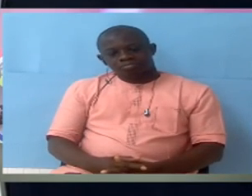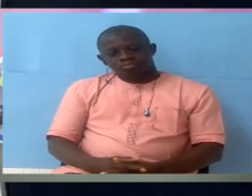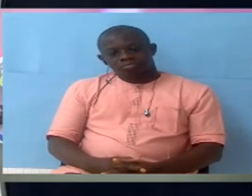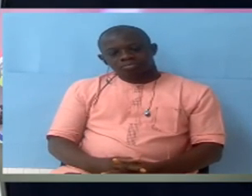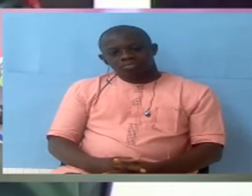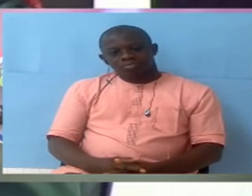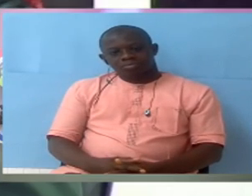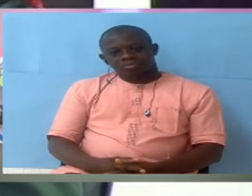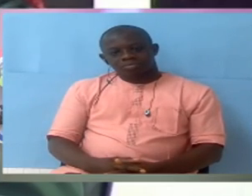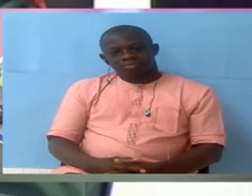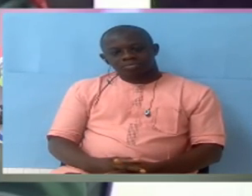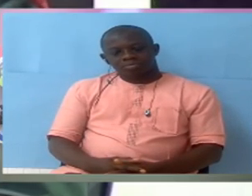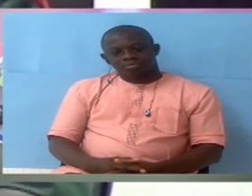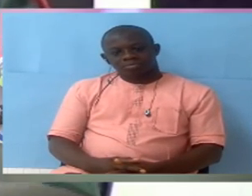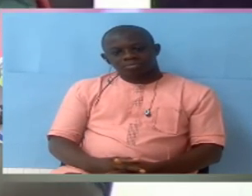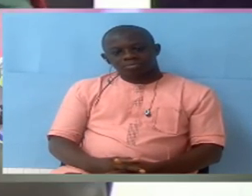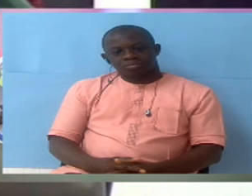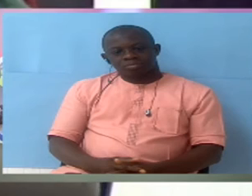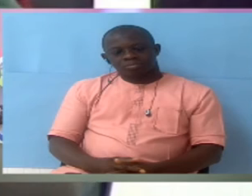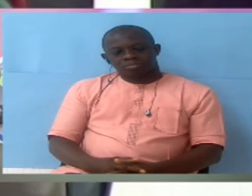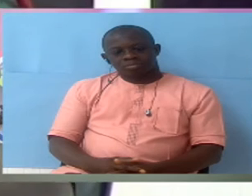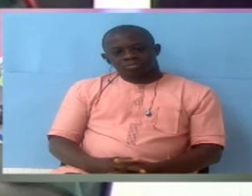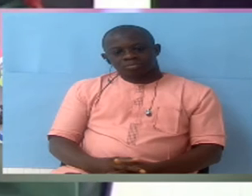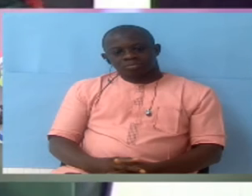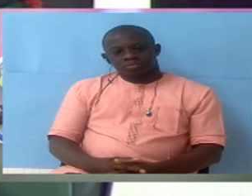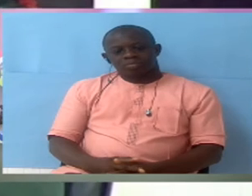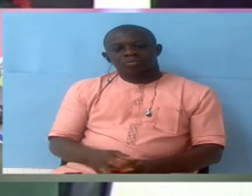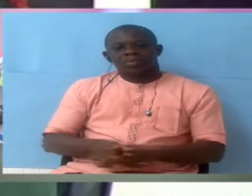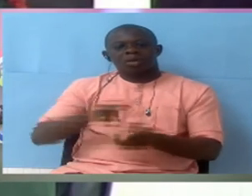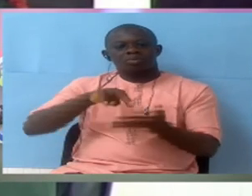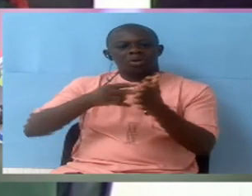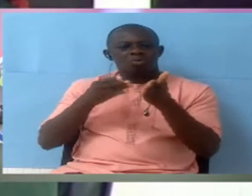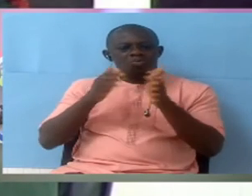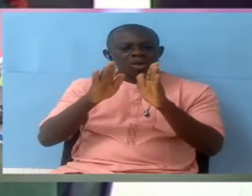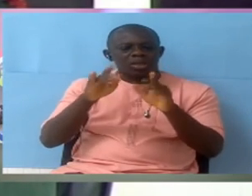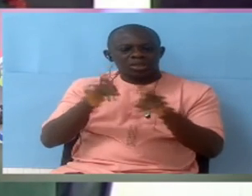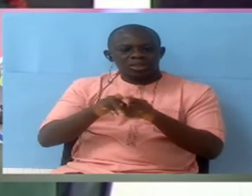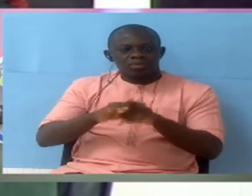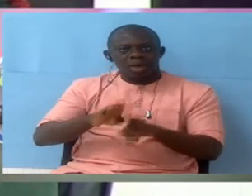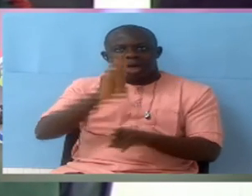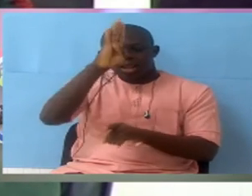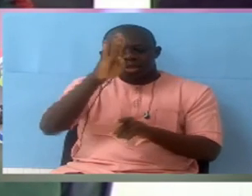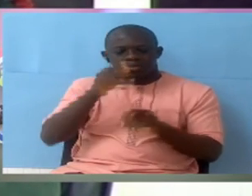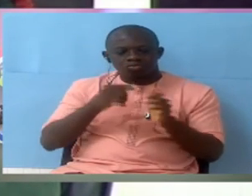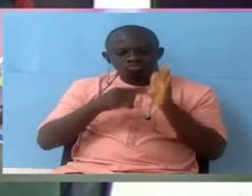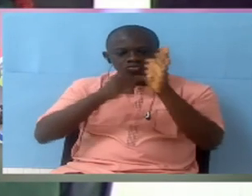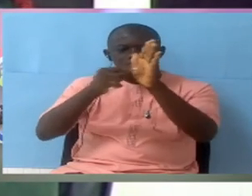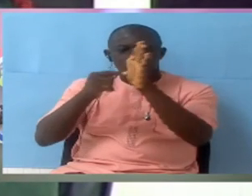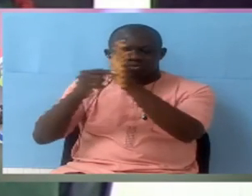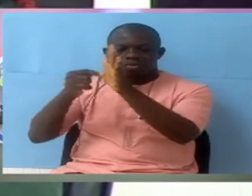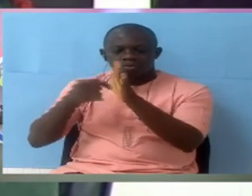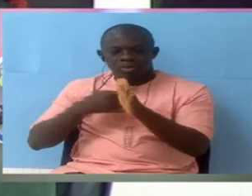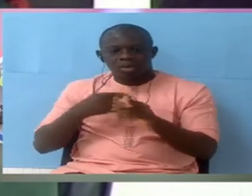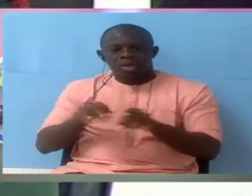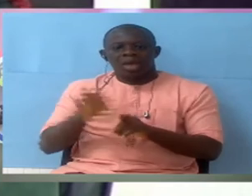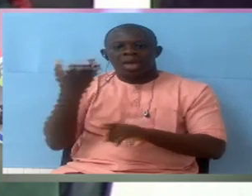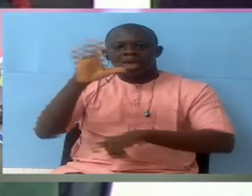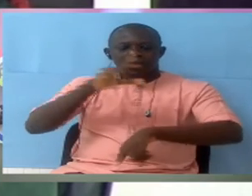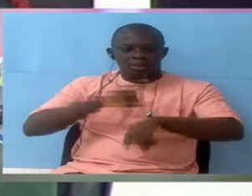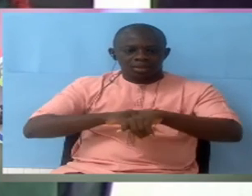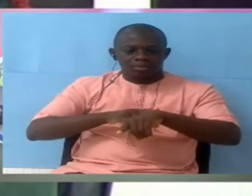it seems as God is directing me. Mu melni dal yalla moma don digal.